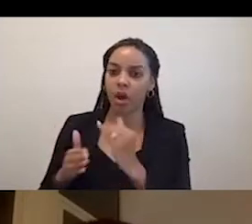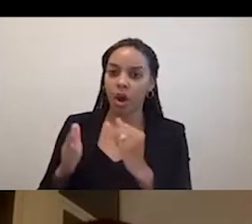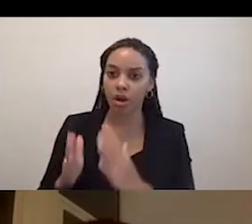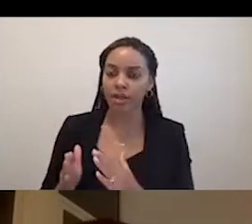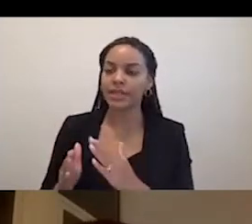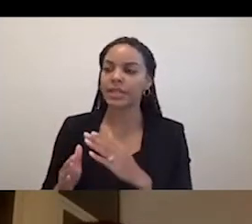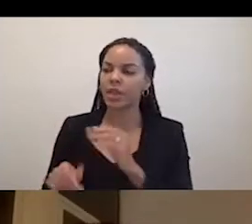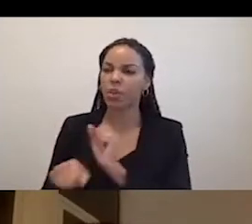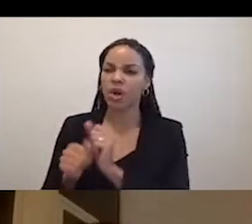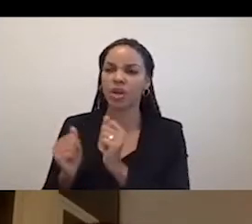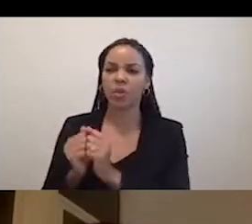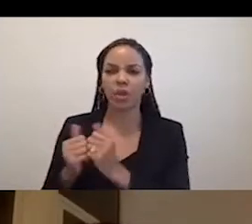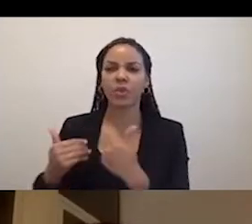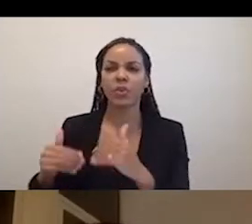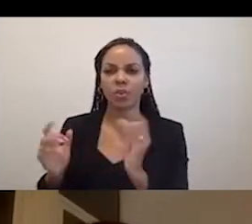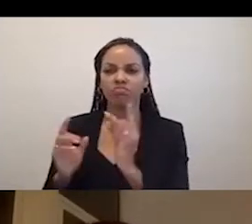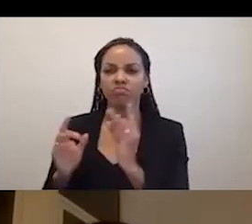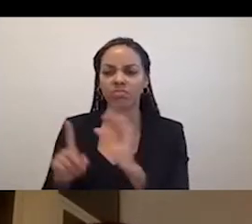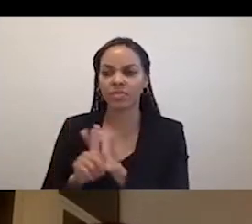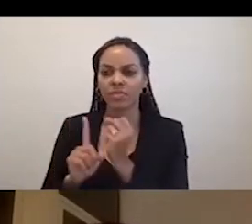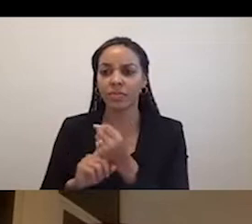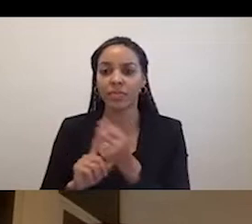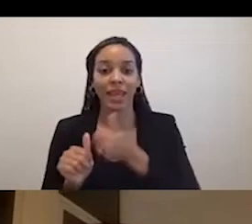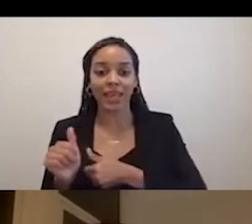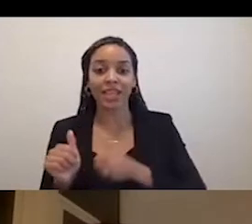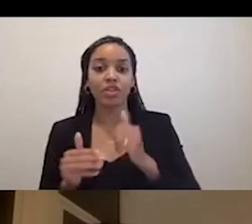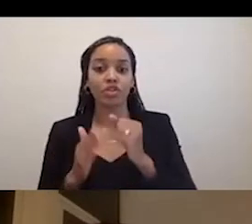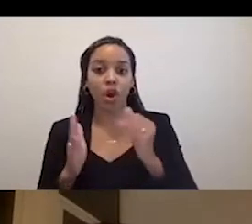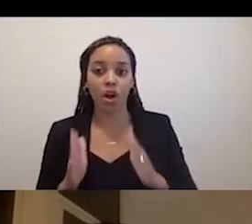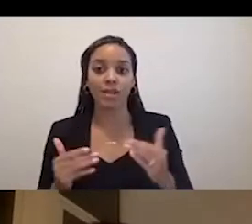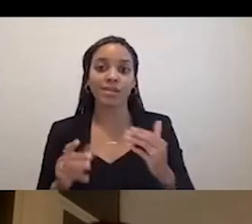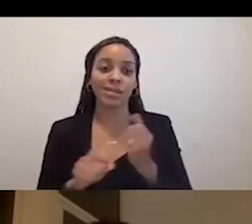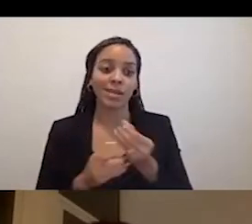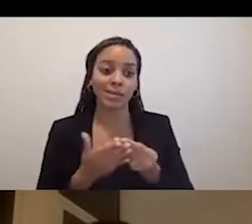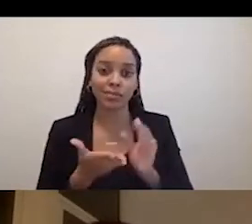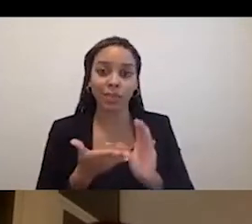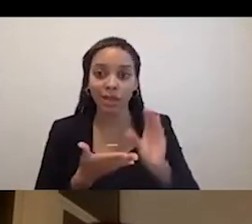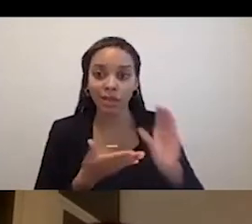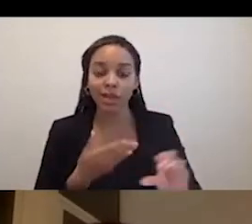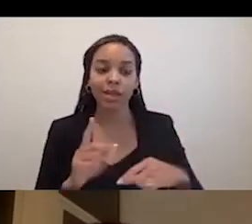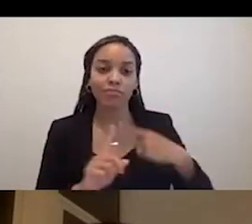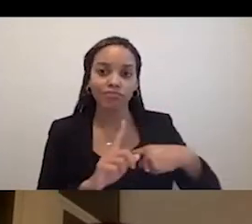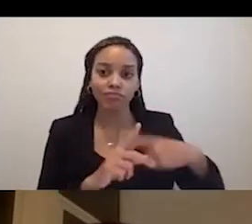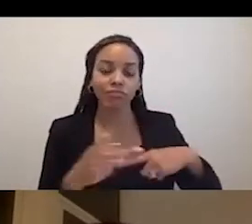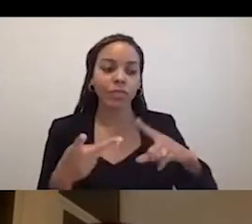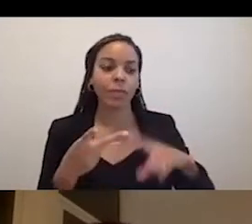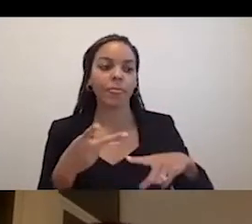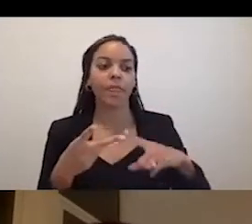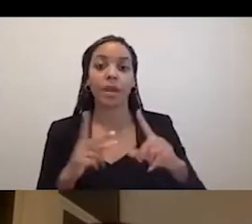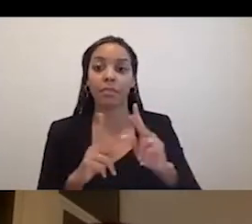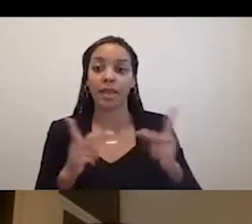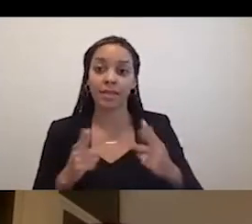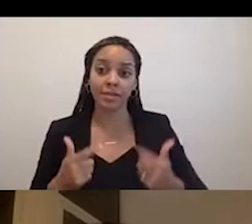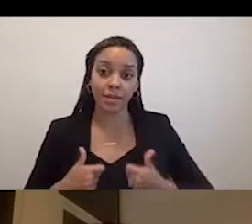conditions. Each artist receives a stipend, a place to live, a studio, and access to extensive making facilities and